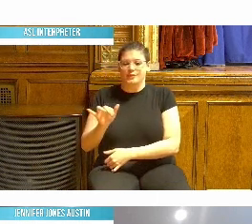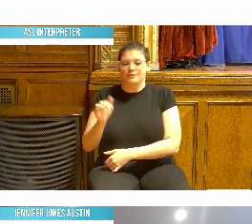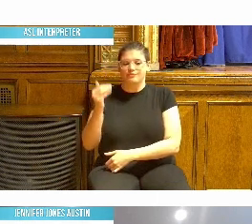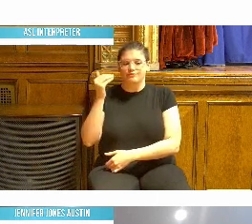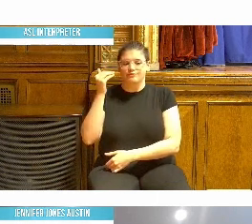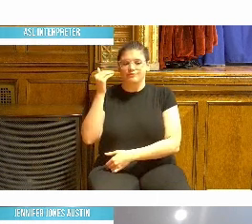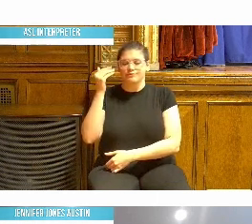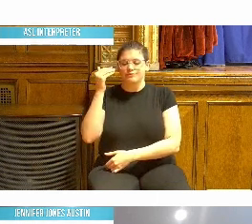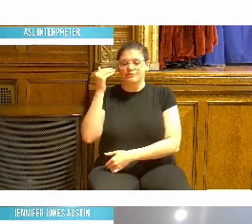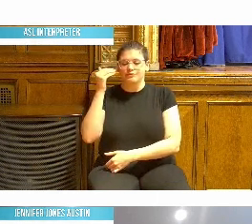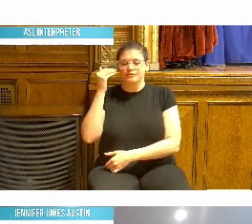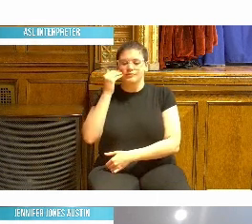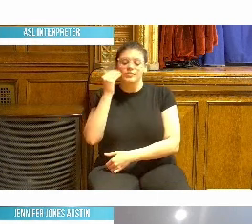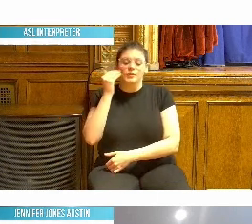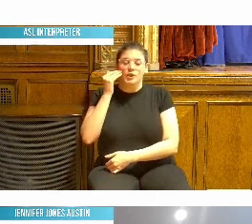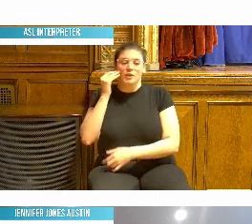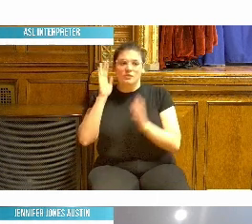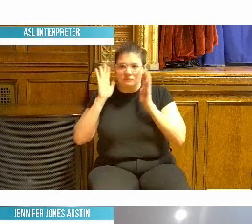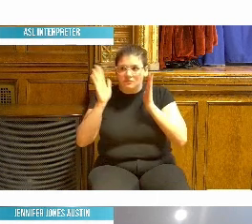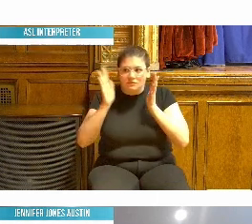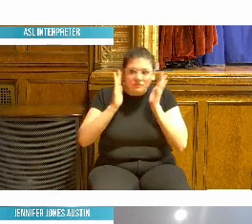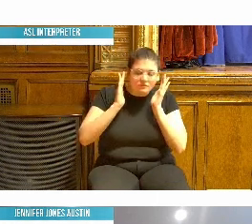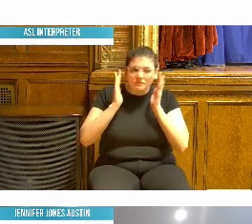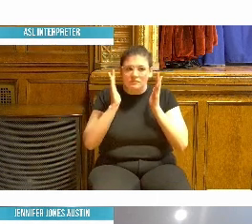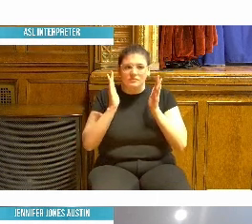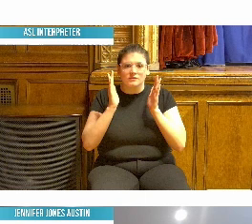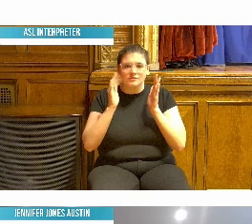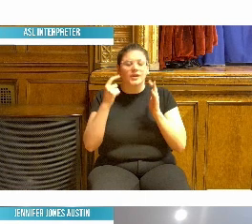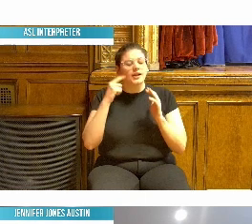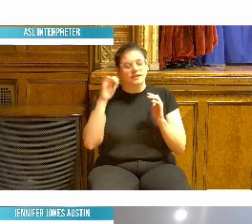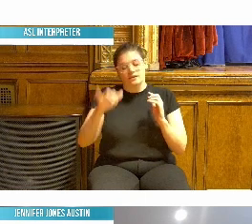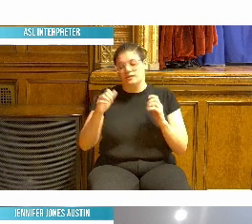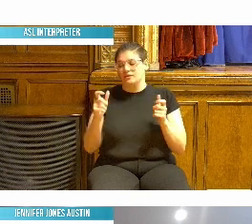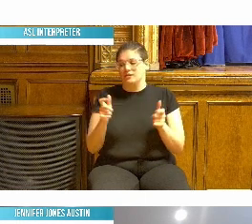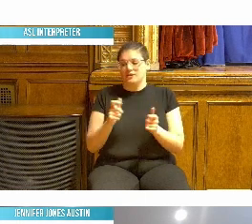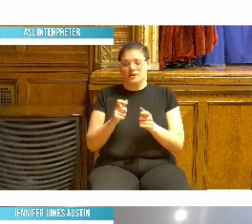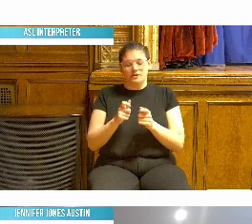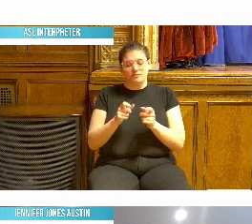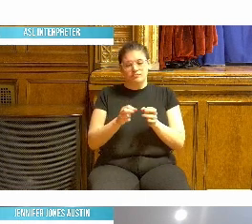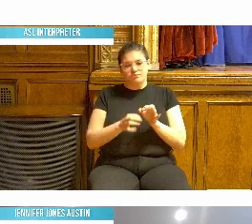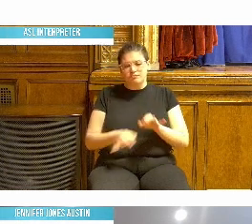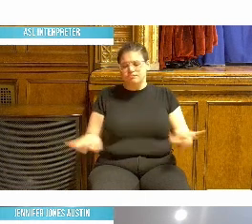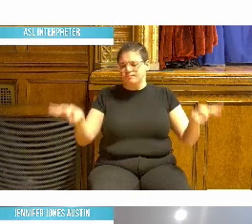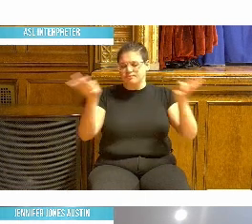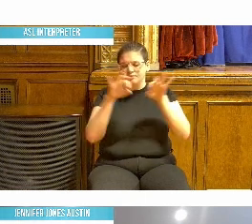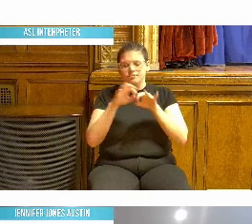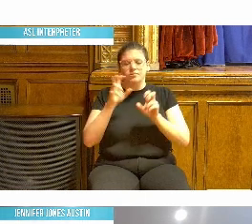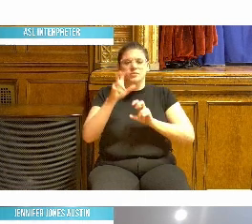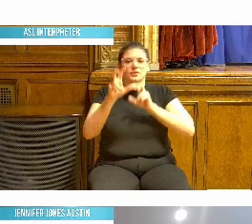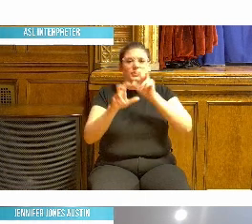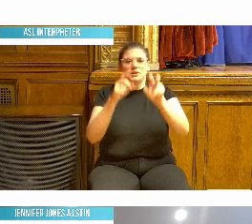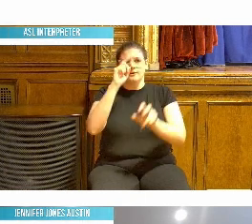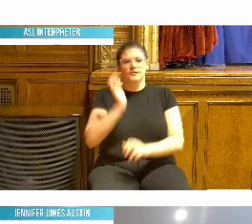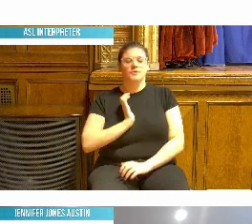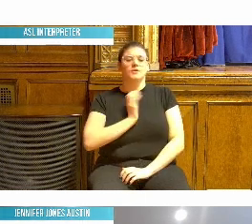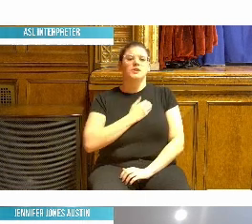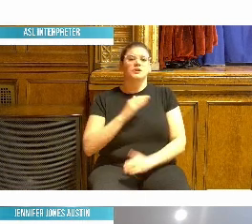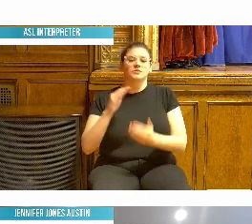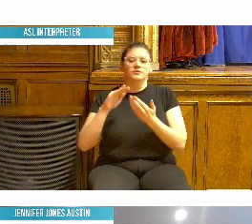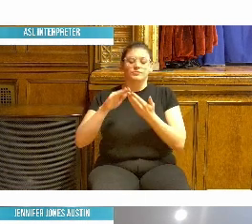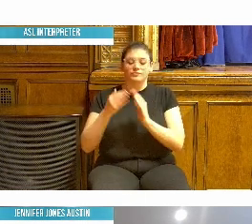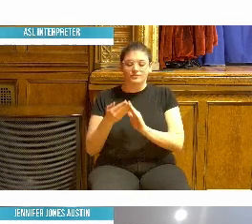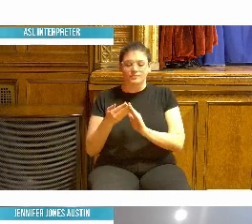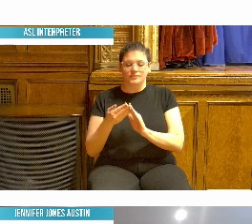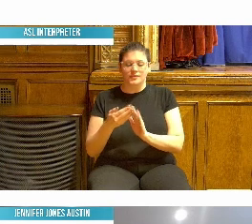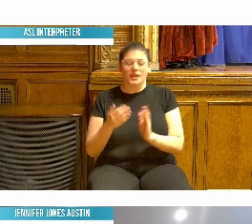of the greatest investments that I think our community can make. Unfortunately, revitalizing